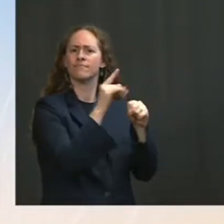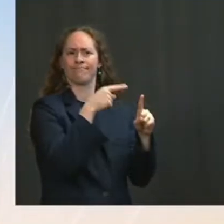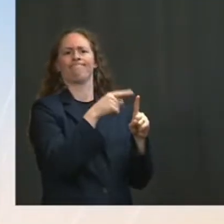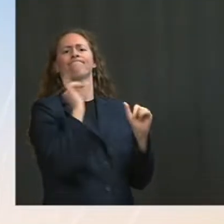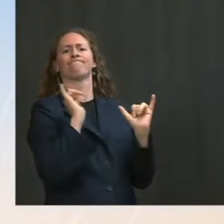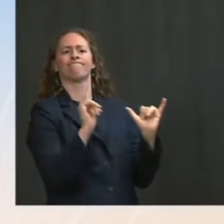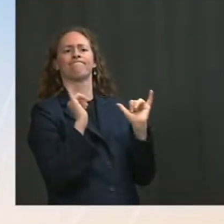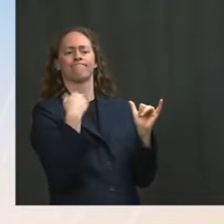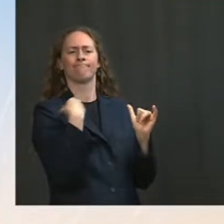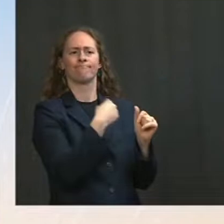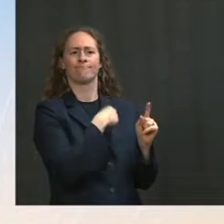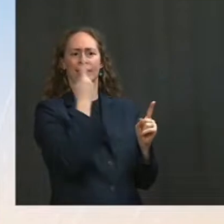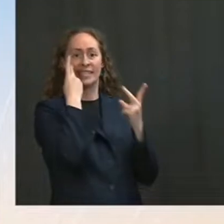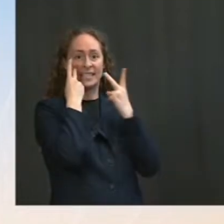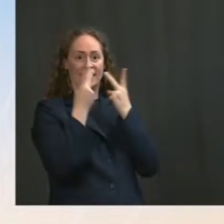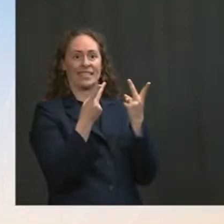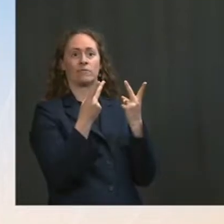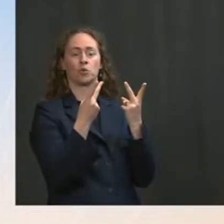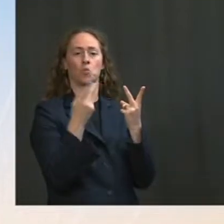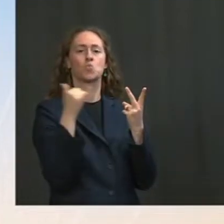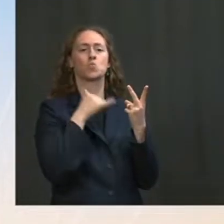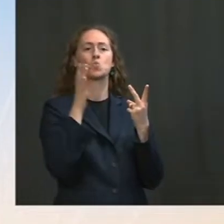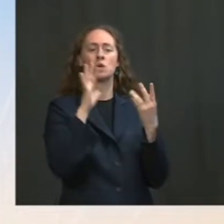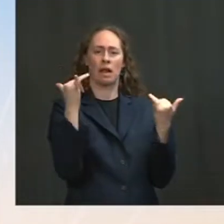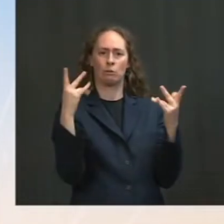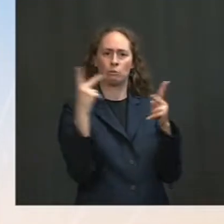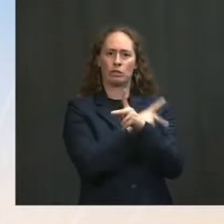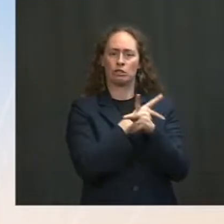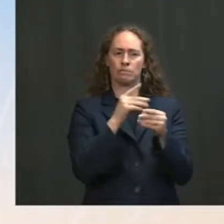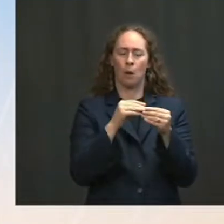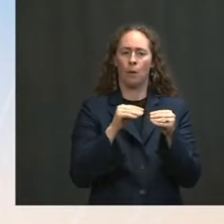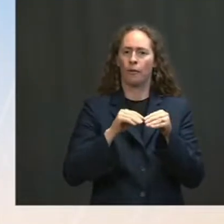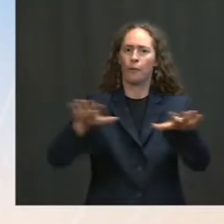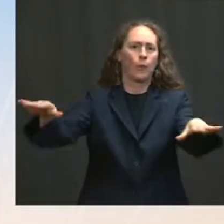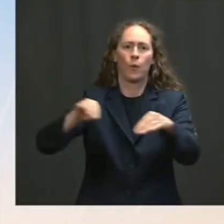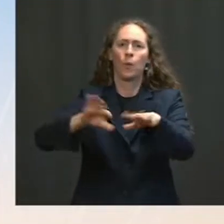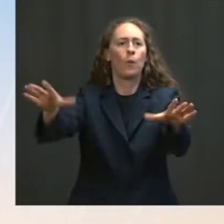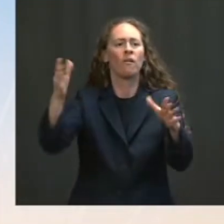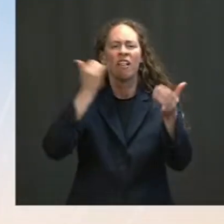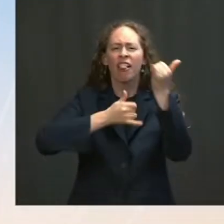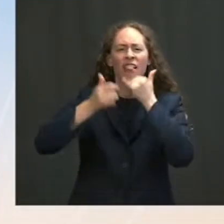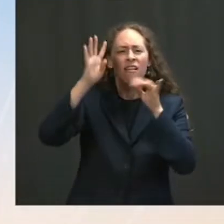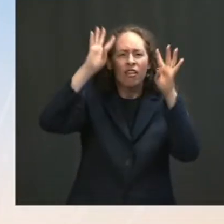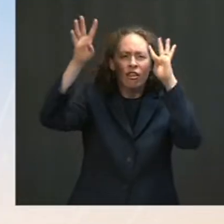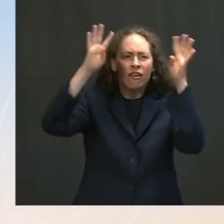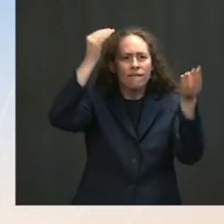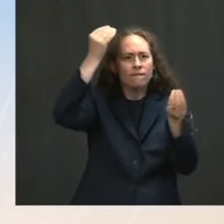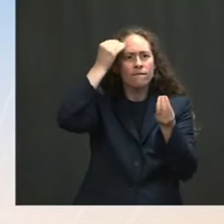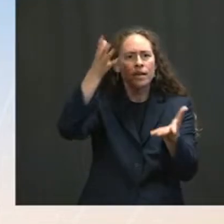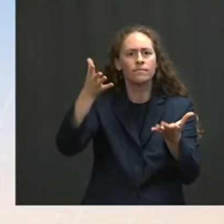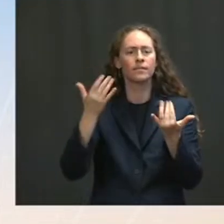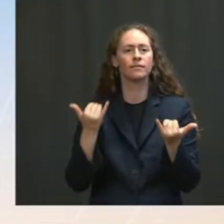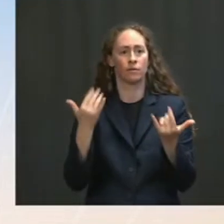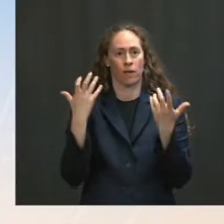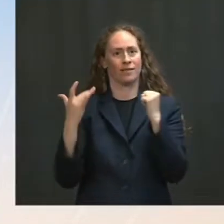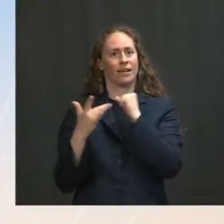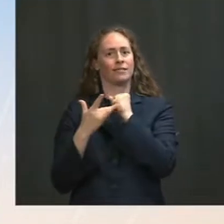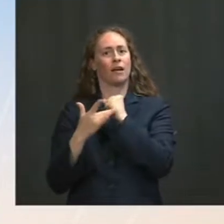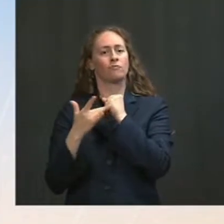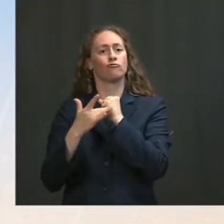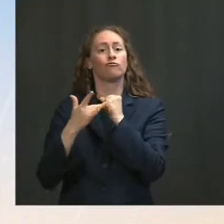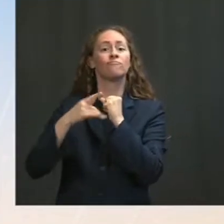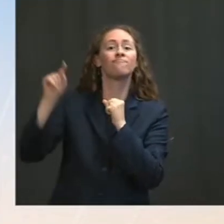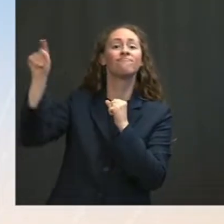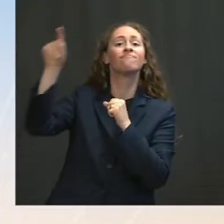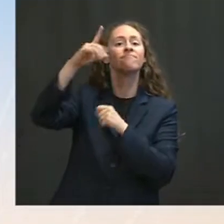health misinformation is spreading. Modern technology companies have enabled misinformation to poison our information environment